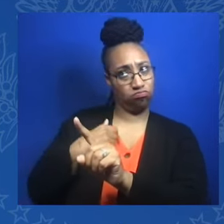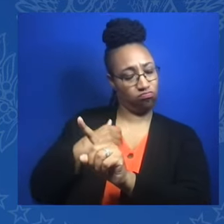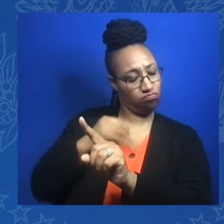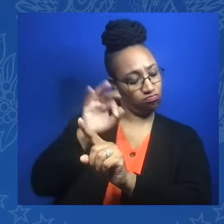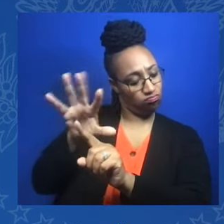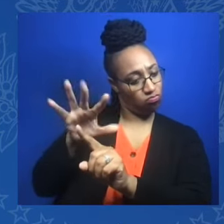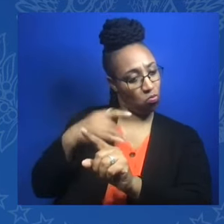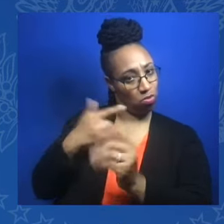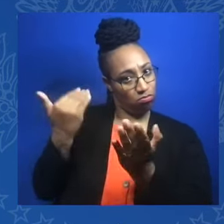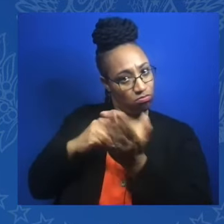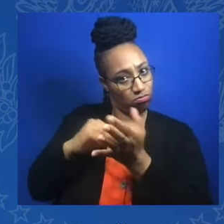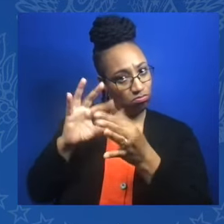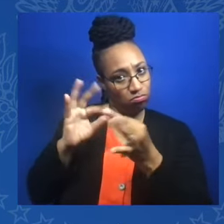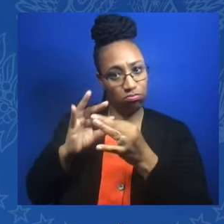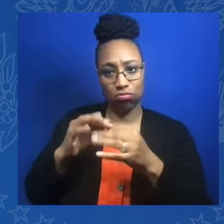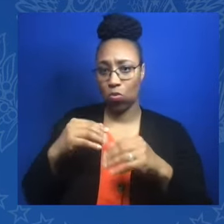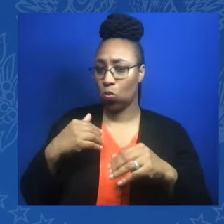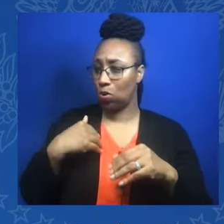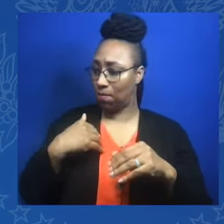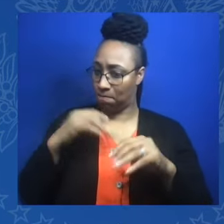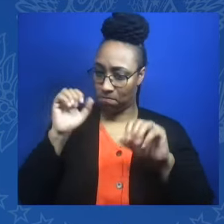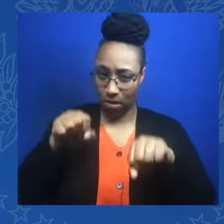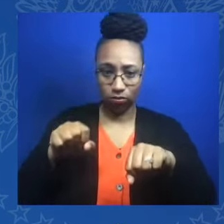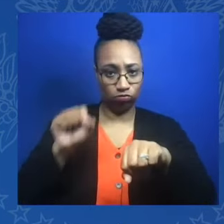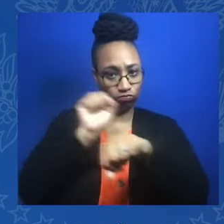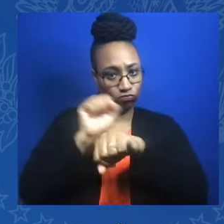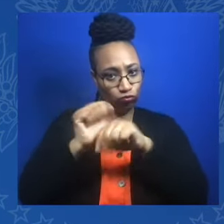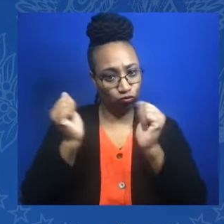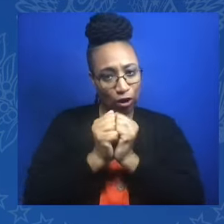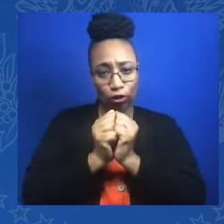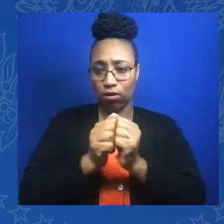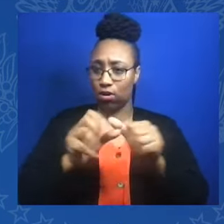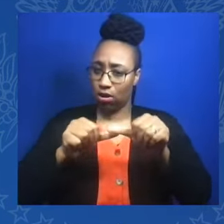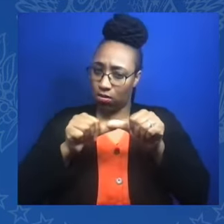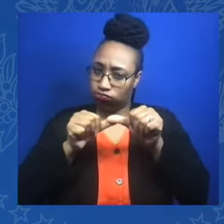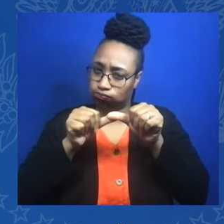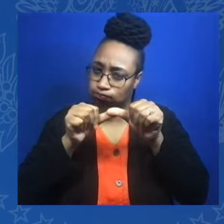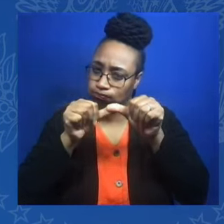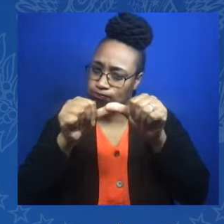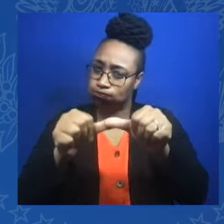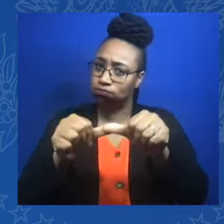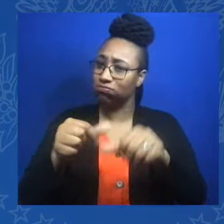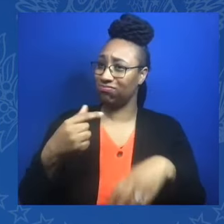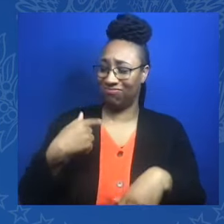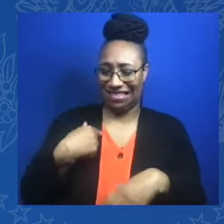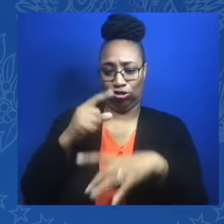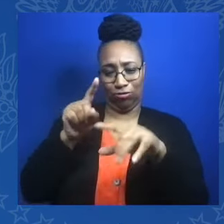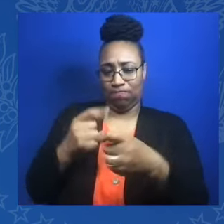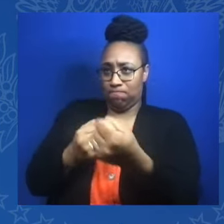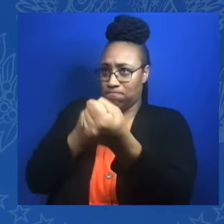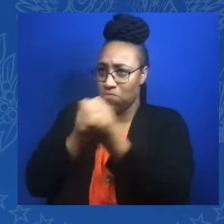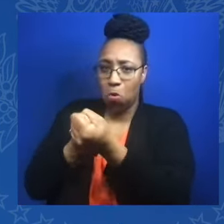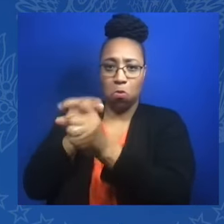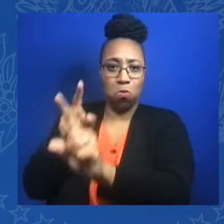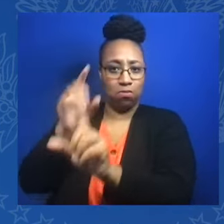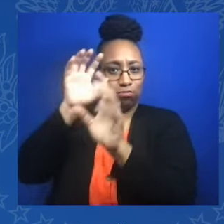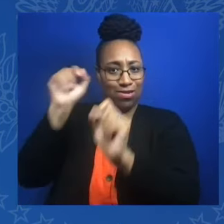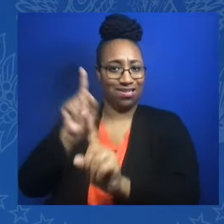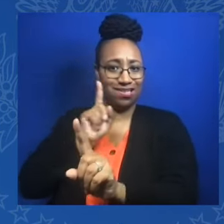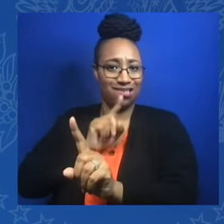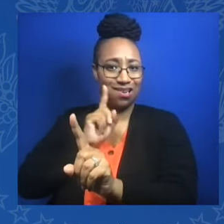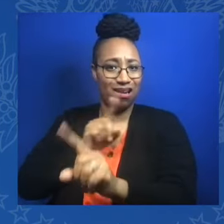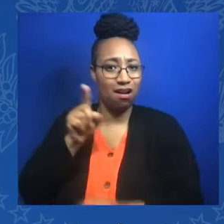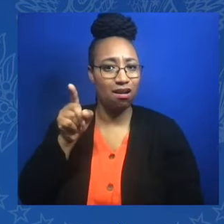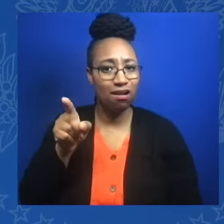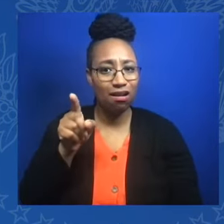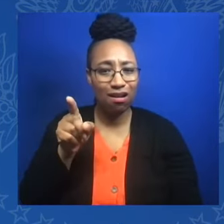your side. It is by defending democracy and the rules-based international order that we will ensure